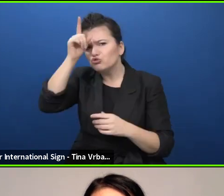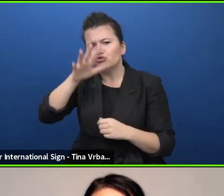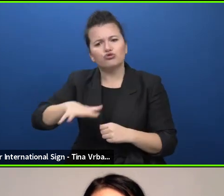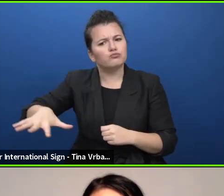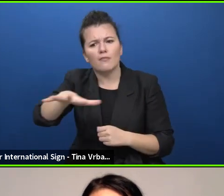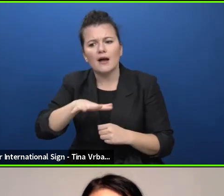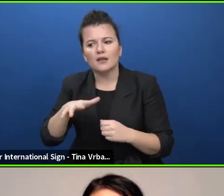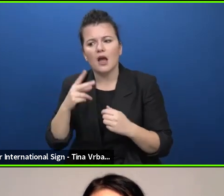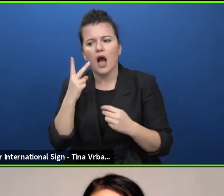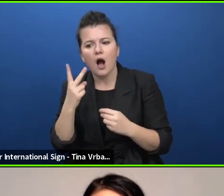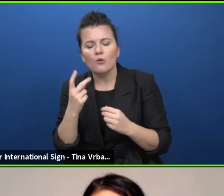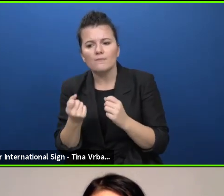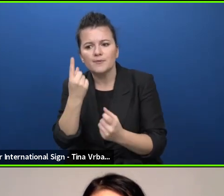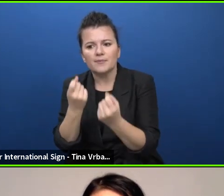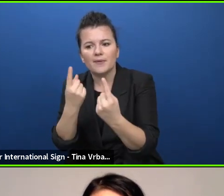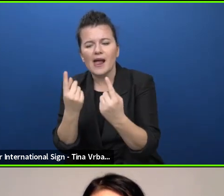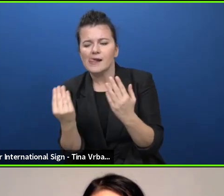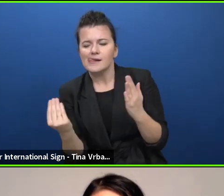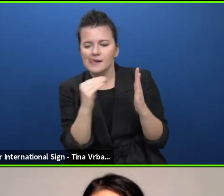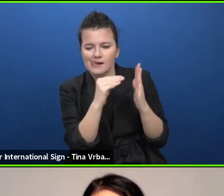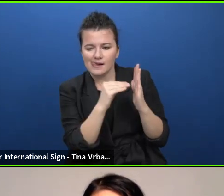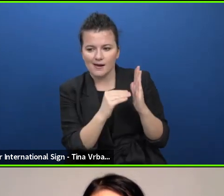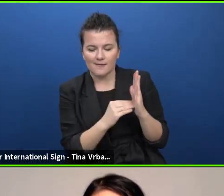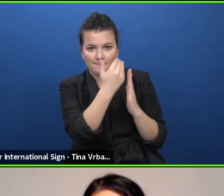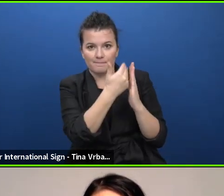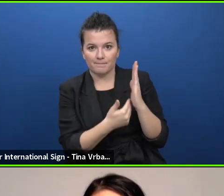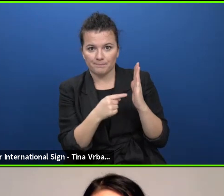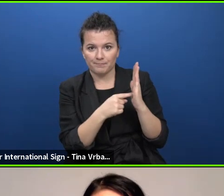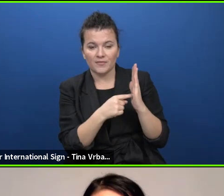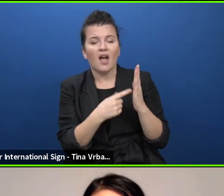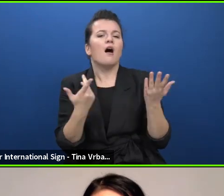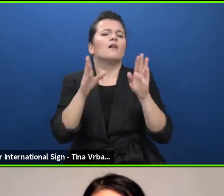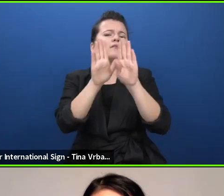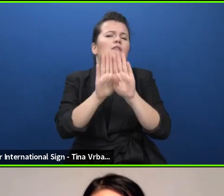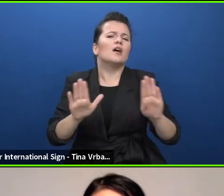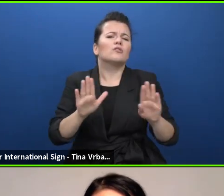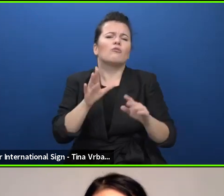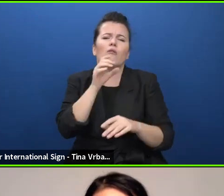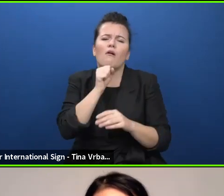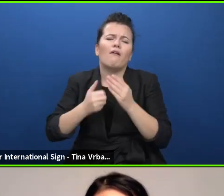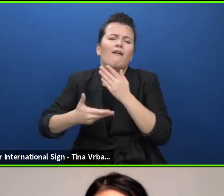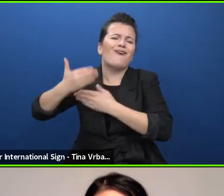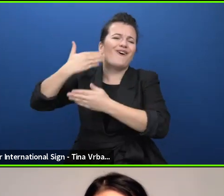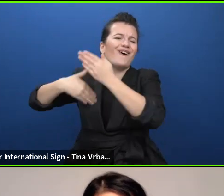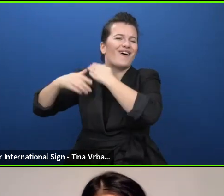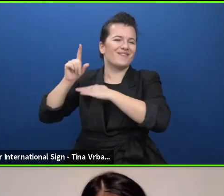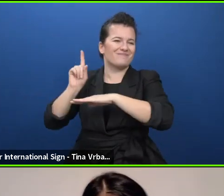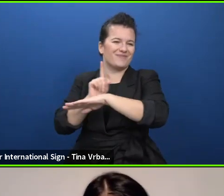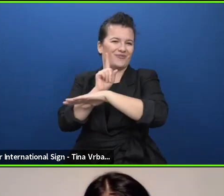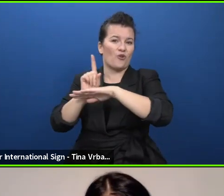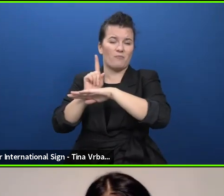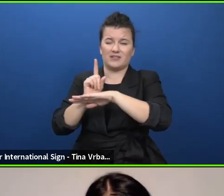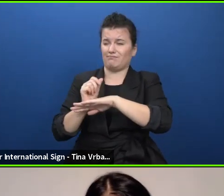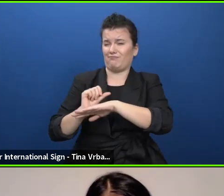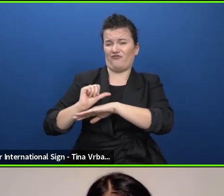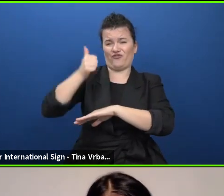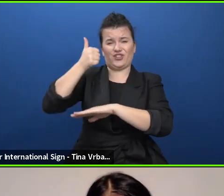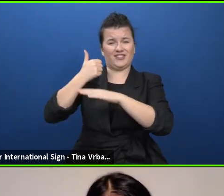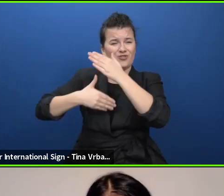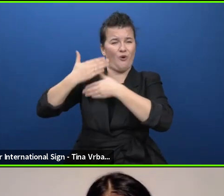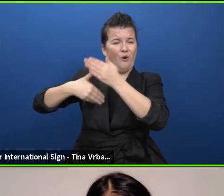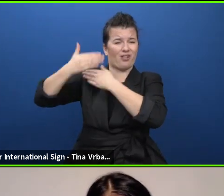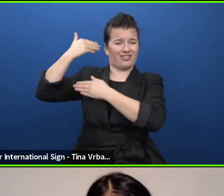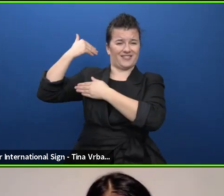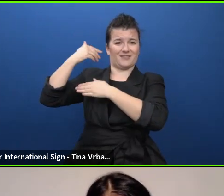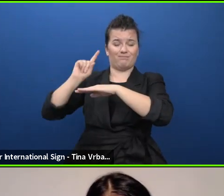obviously, theatre is not only the oldest art forms, as we heard already this morning, and the one that helps us think